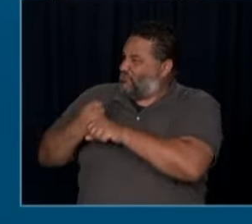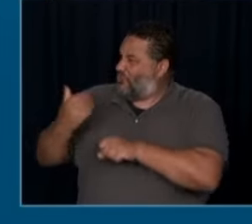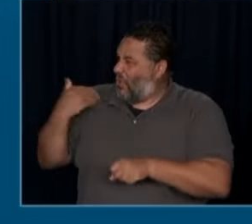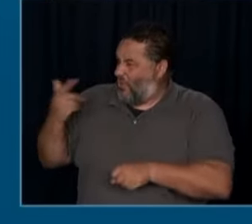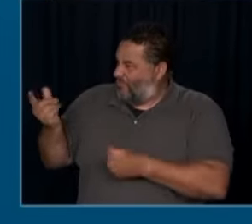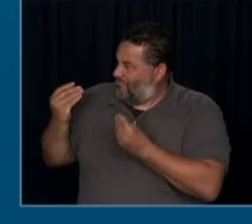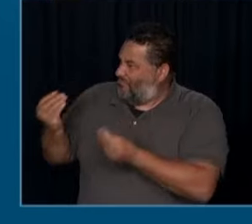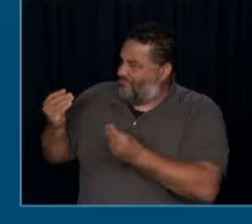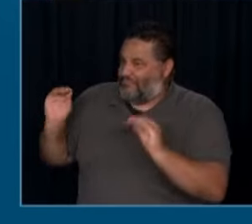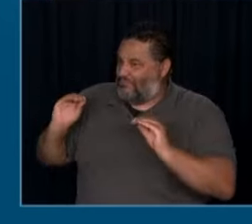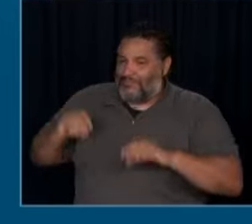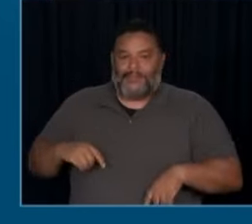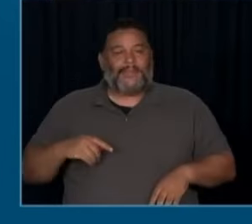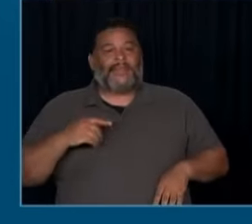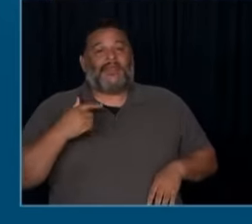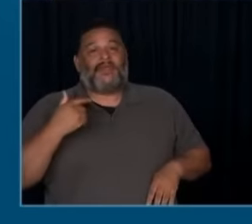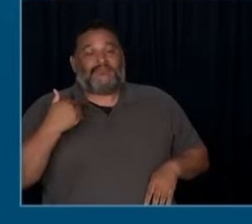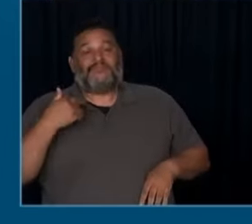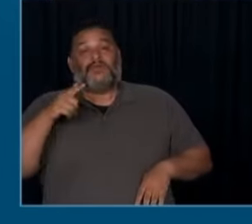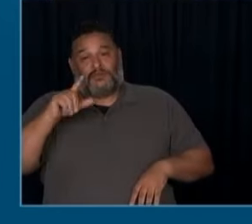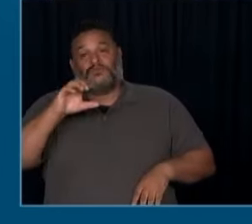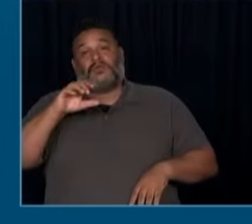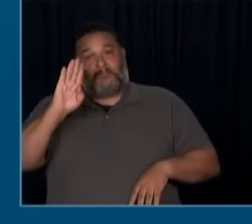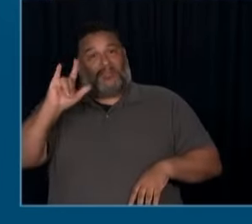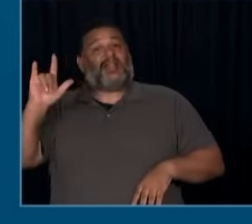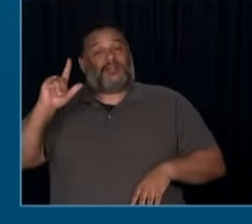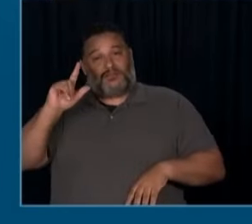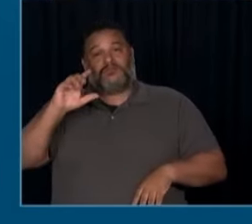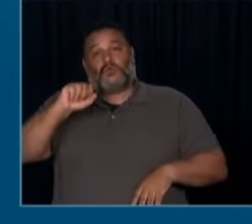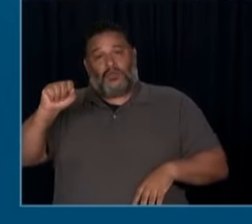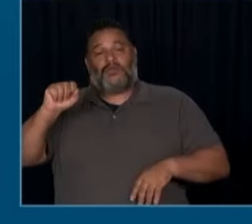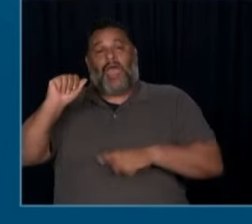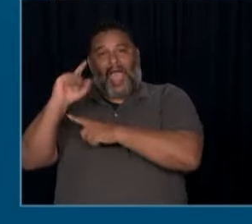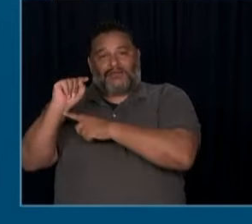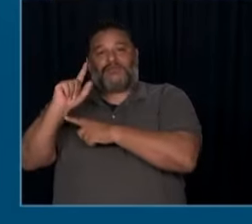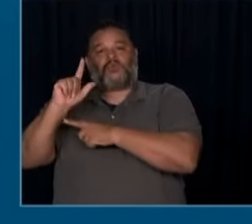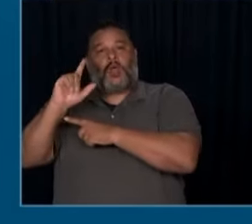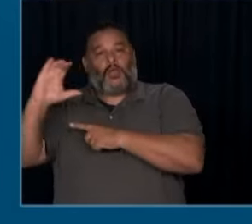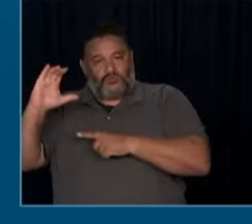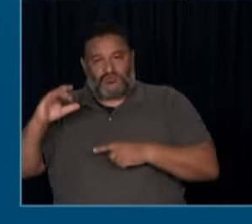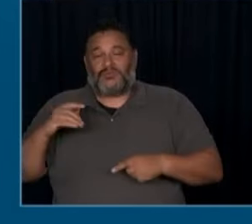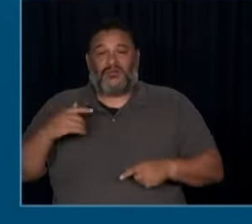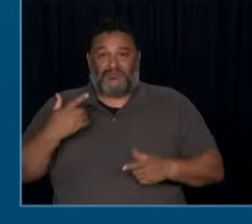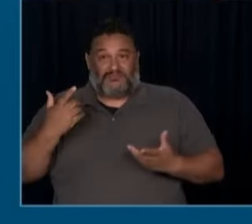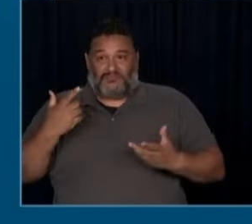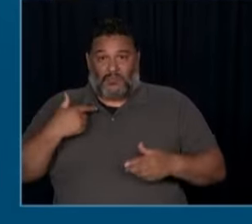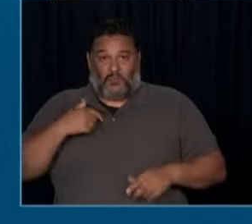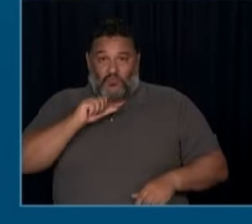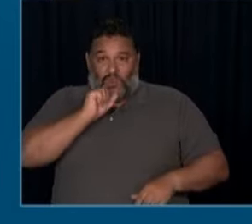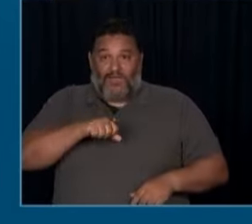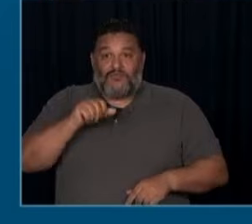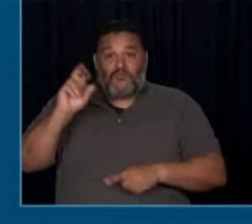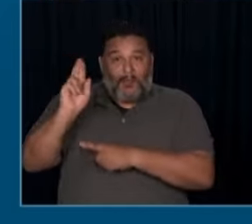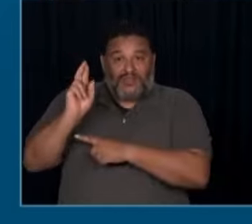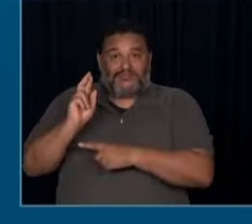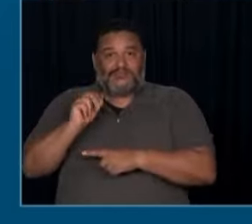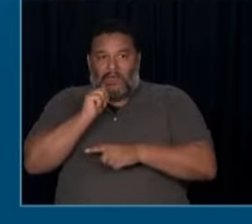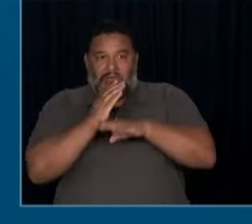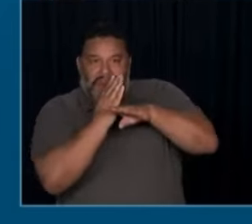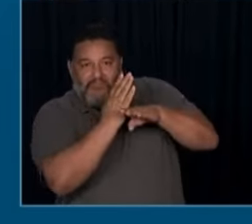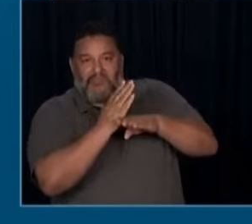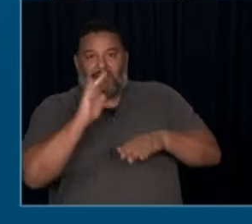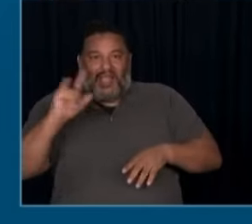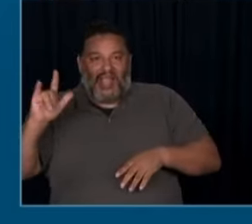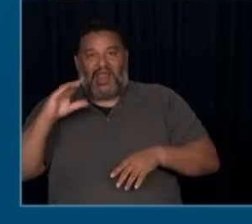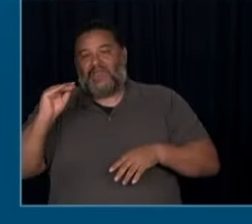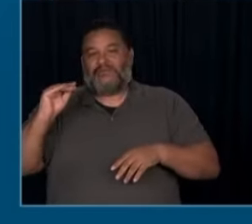do have a bill, Social Security Act of 2100, that exactly does that. And love to have the Republicans not stop the bill and filibuster it also.